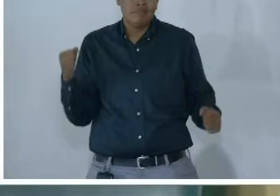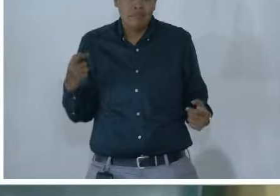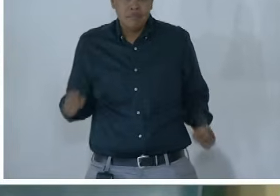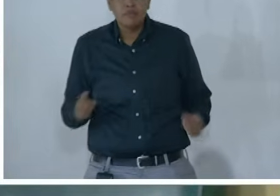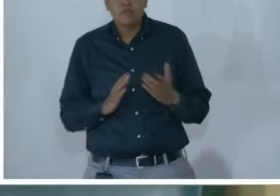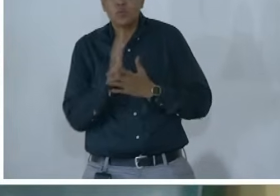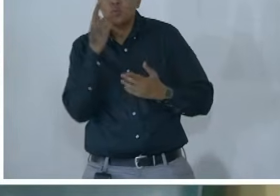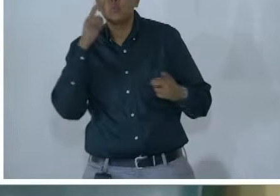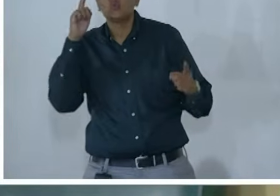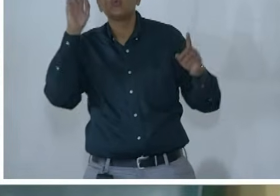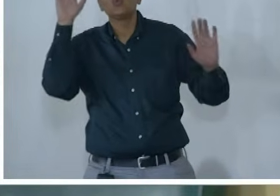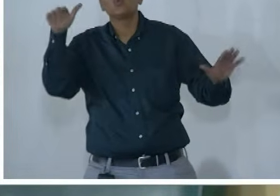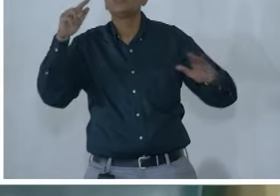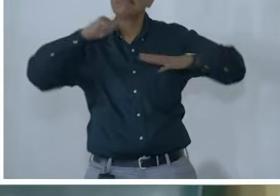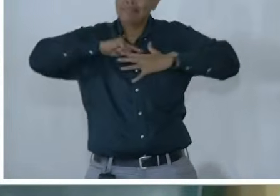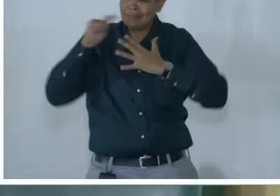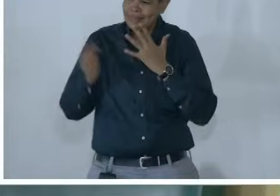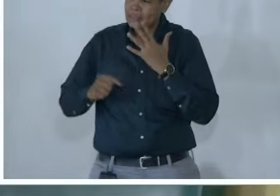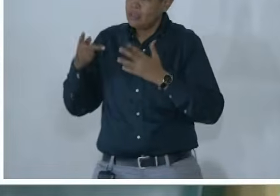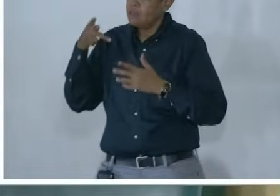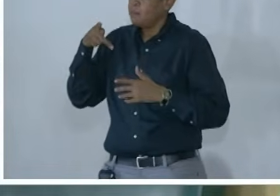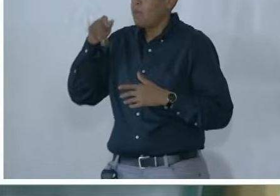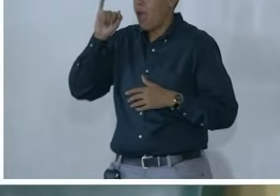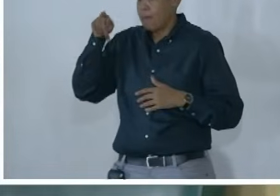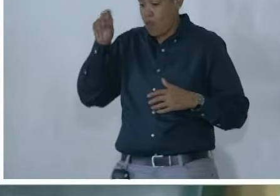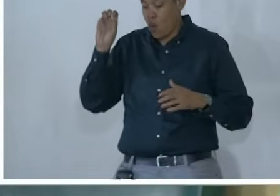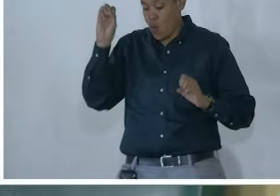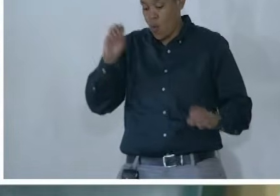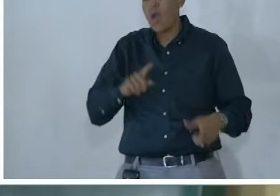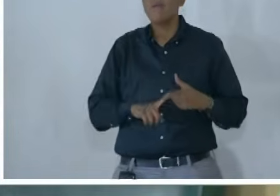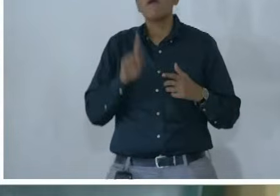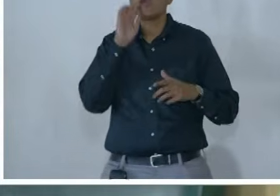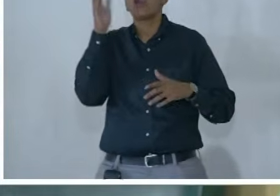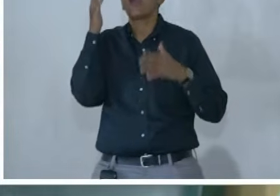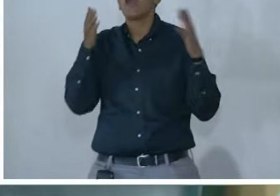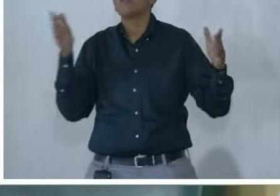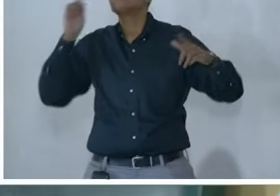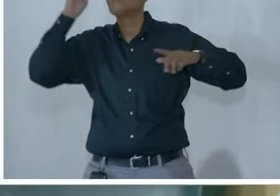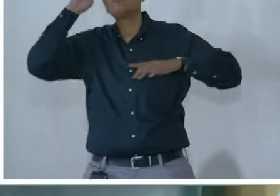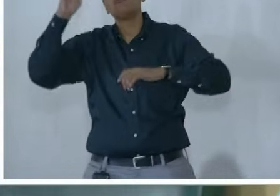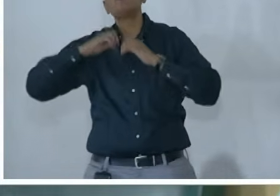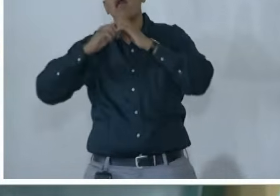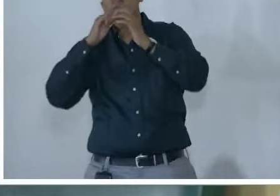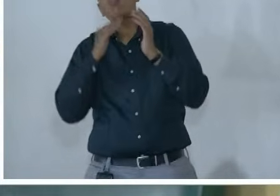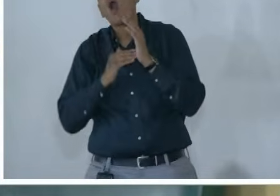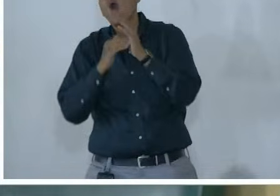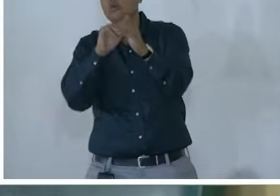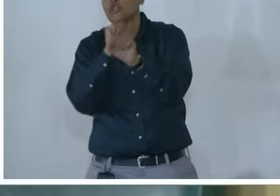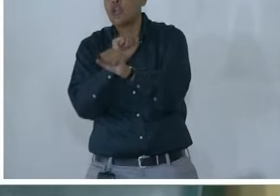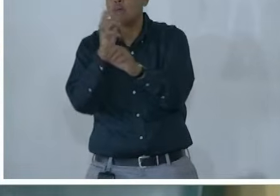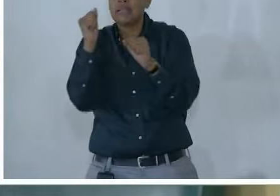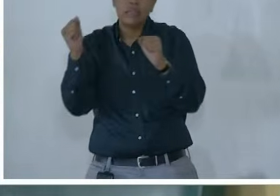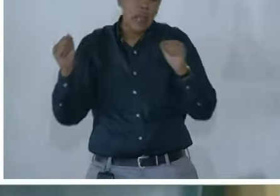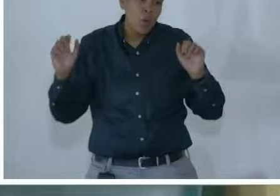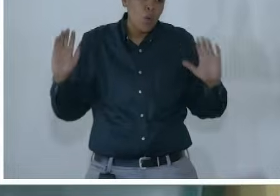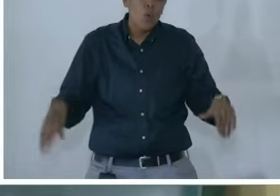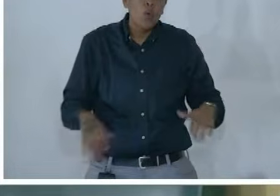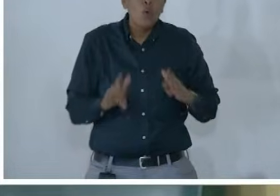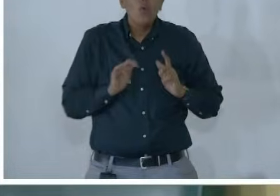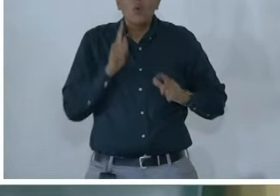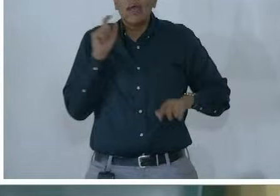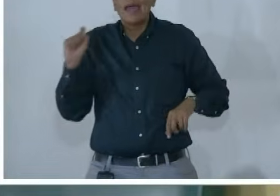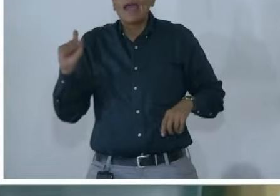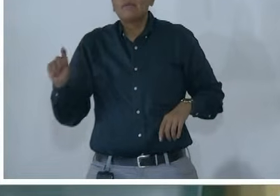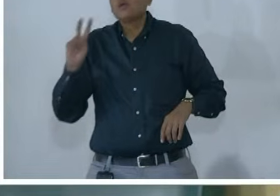through successful initial public offerings, and helped create thousands of jobs. In